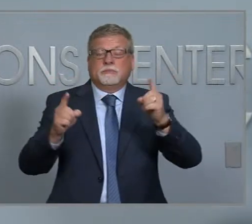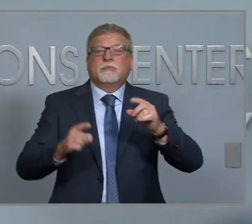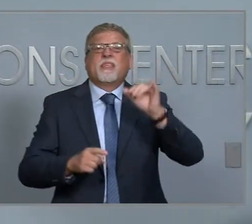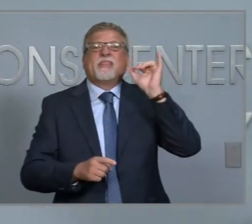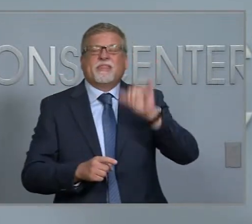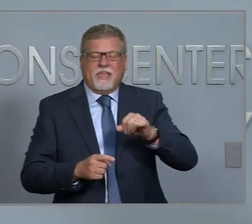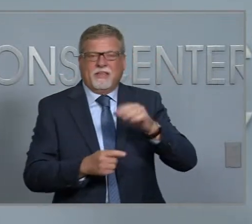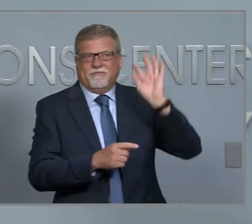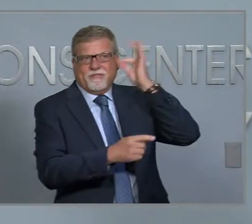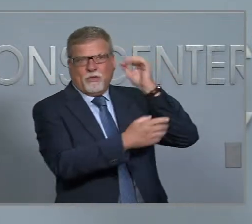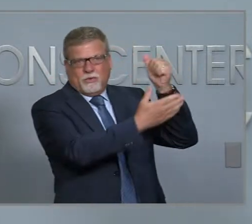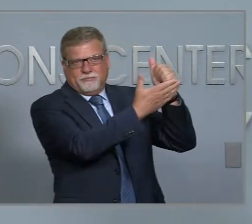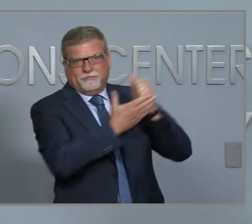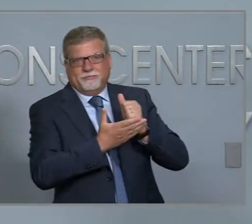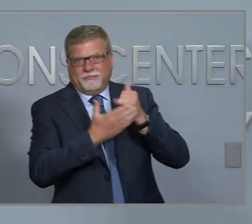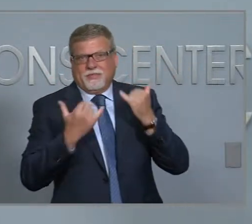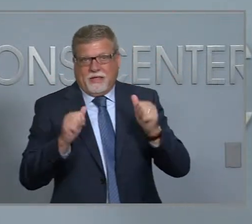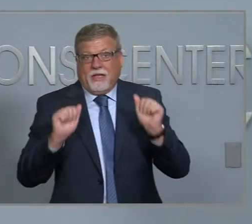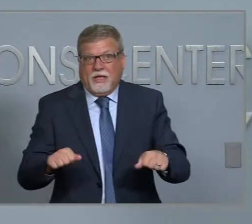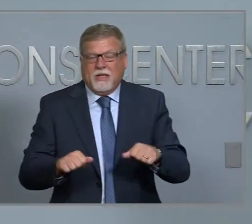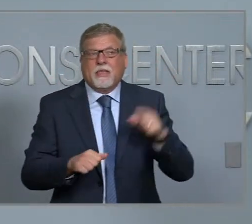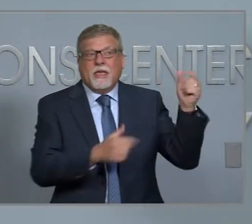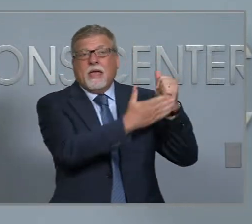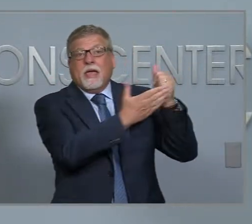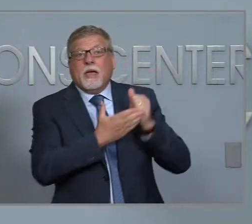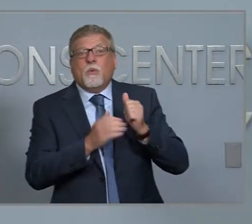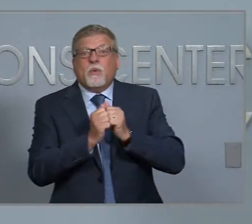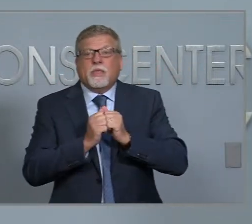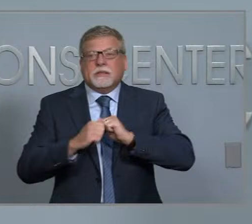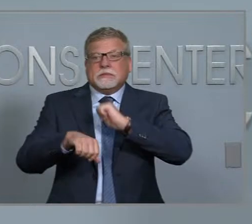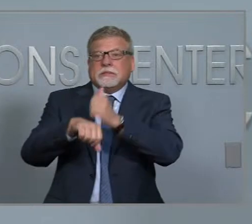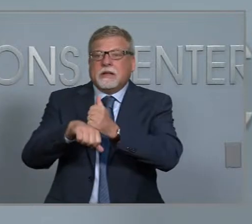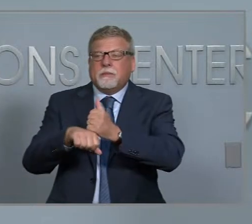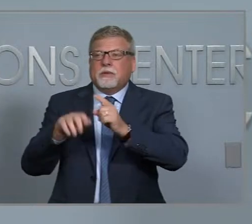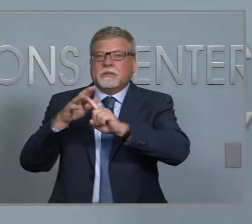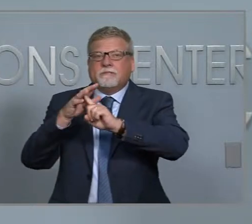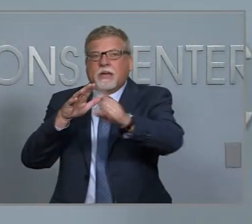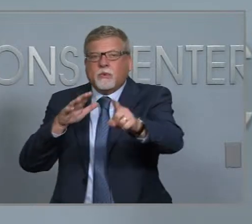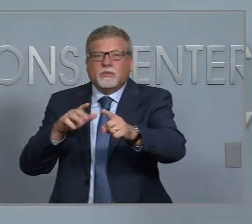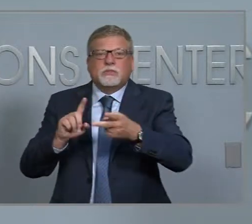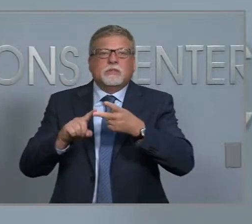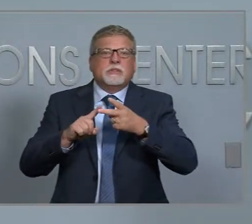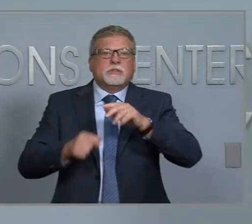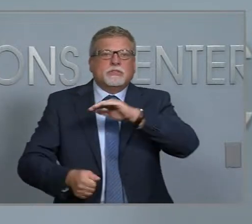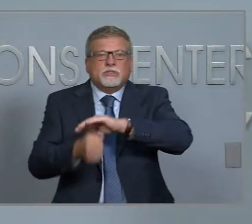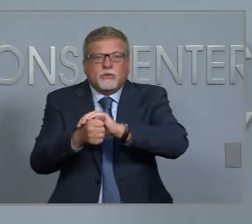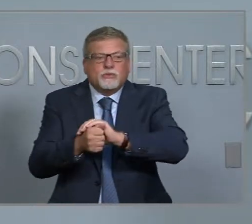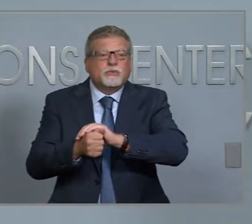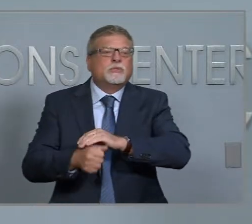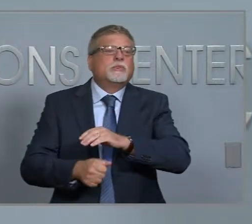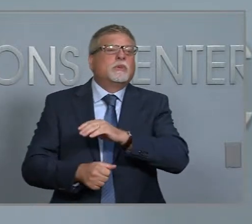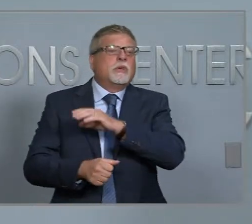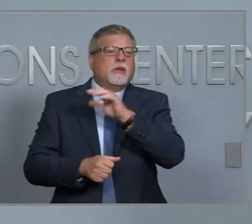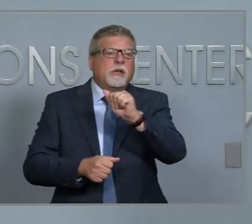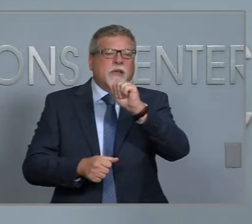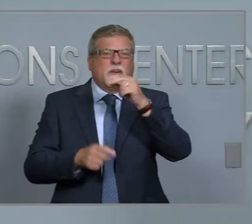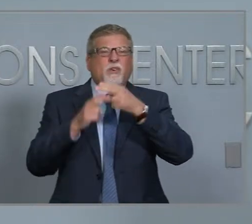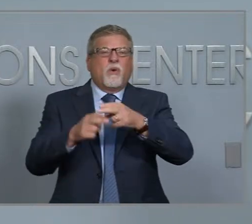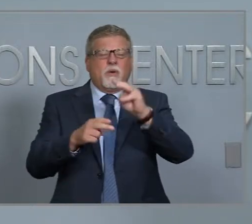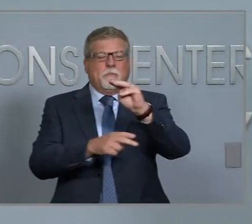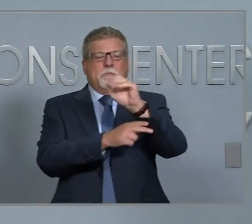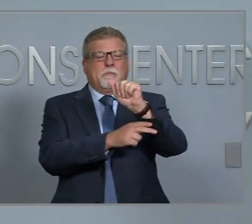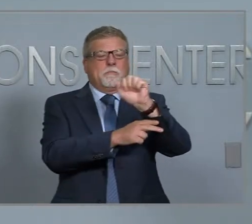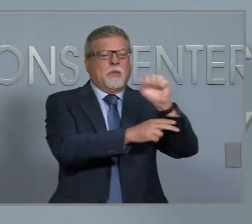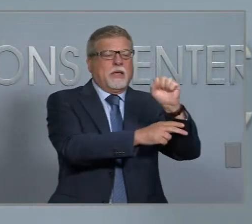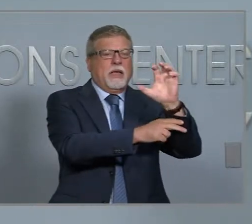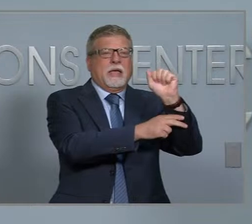care, so sheltering and evacuation, as well as direct federal assistance, so allowing us to get federal resources in as a